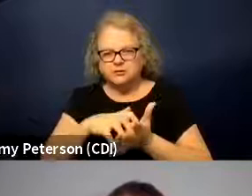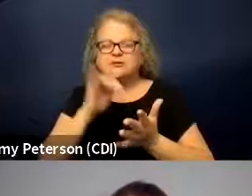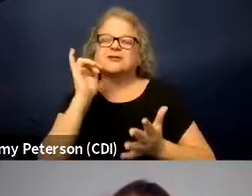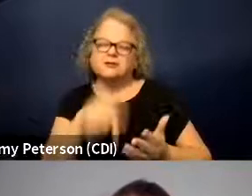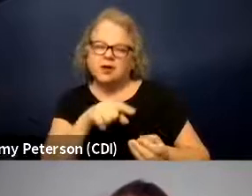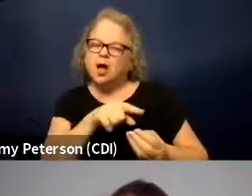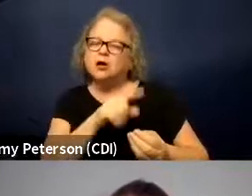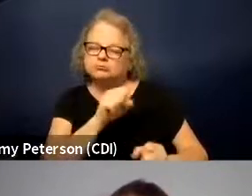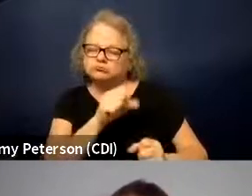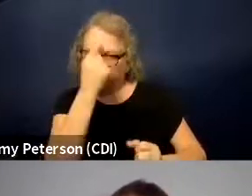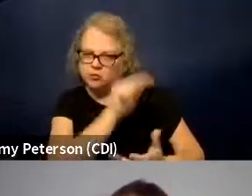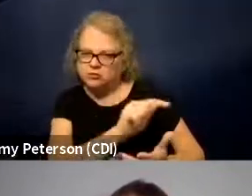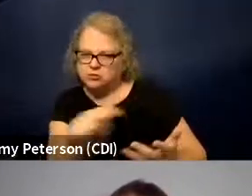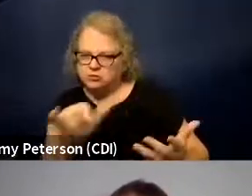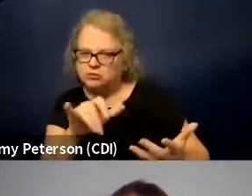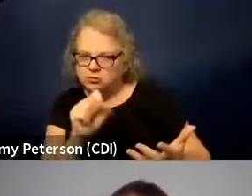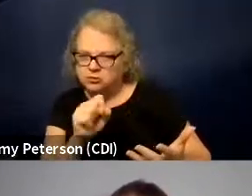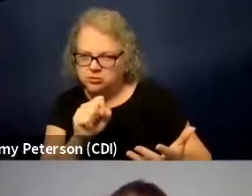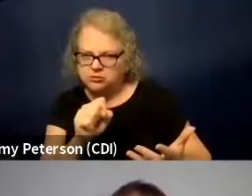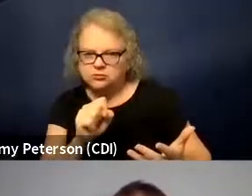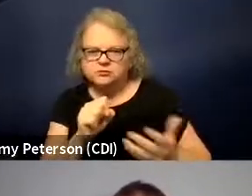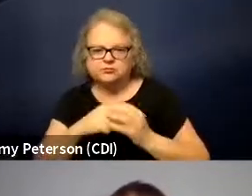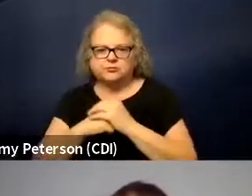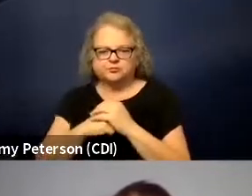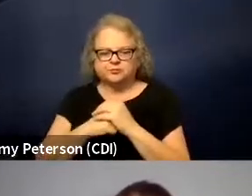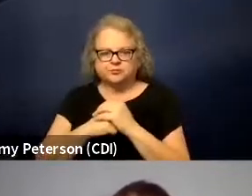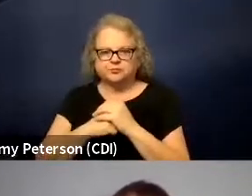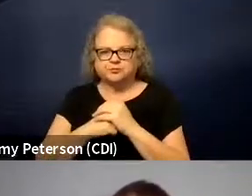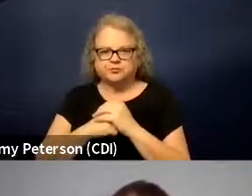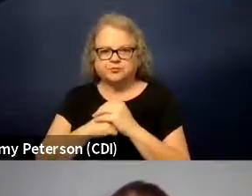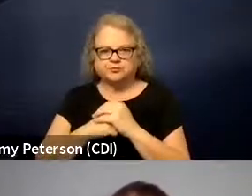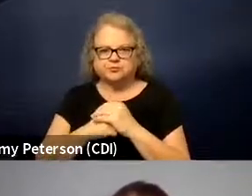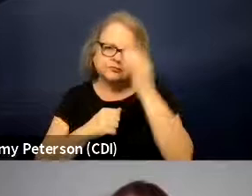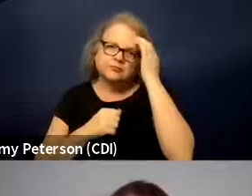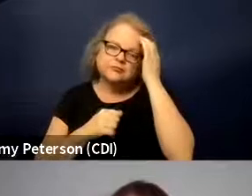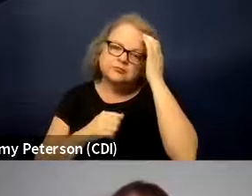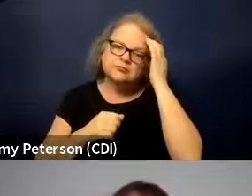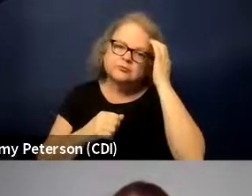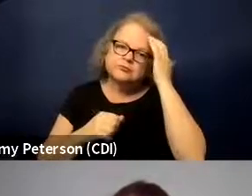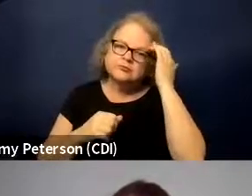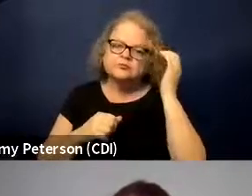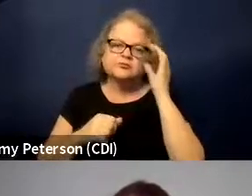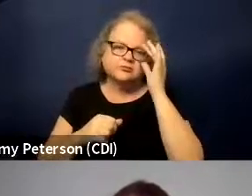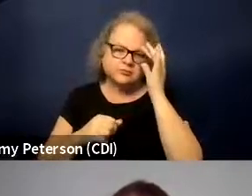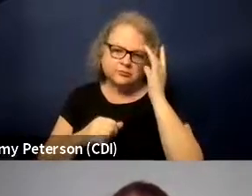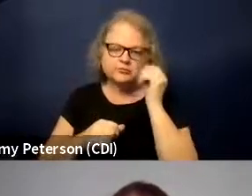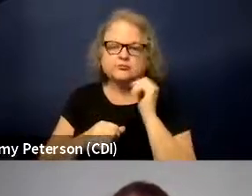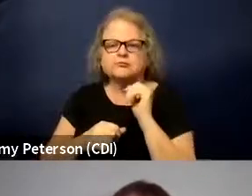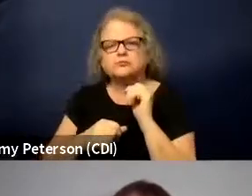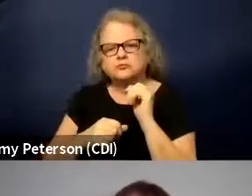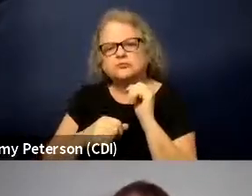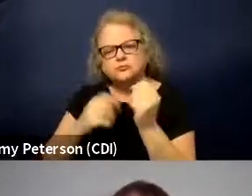it be 6 months after your last dose of vaccine? Should it be 8 months? CDC and FDA